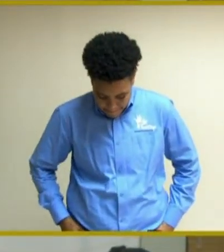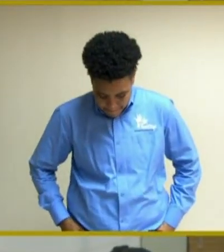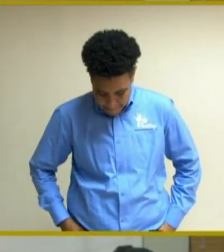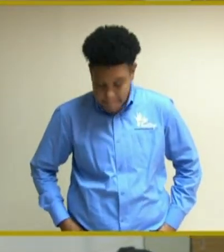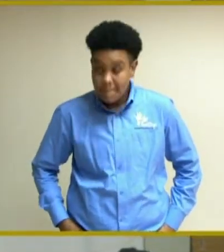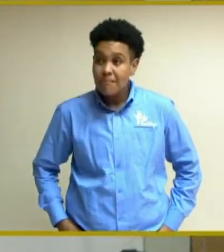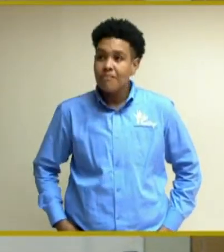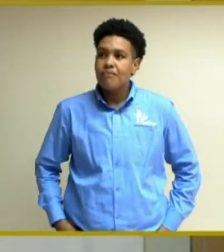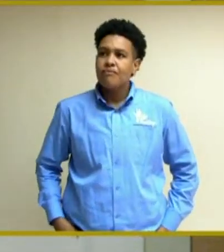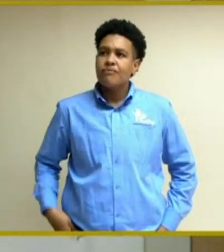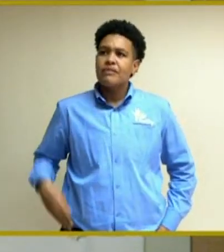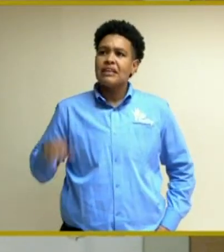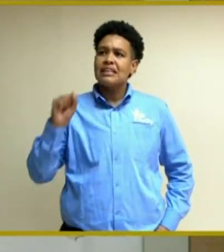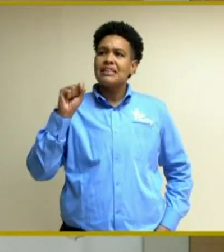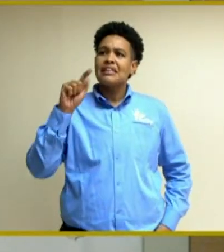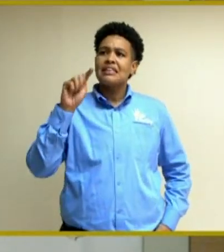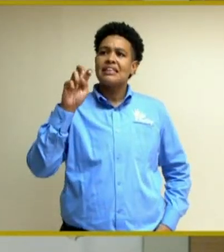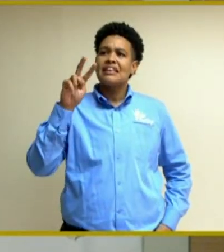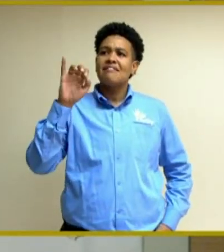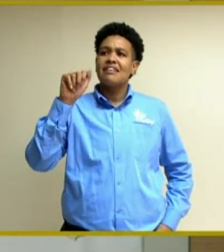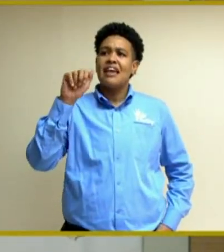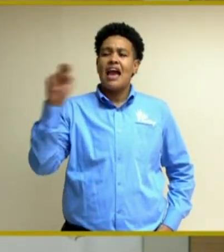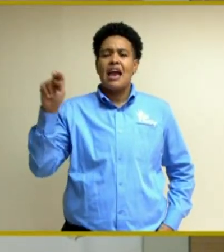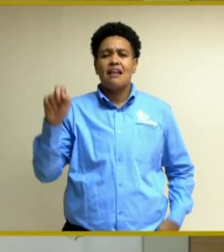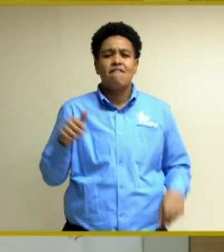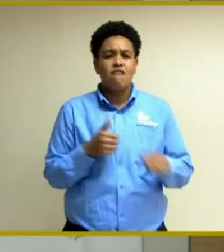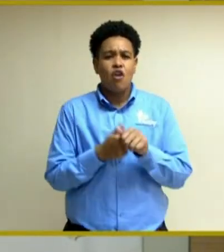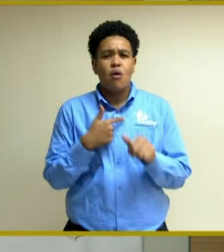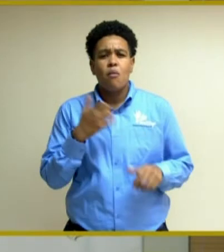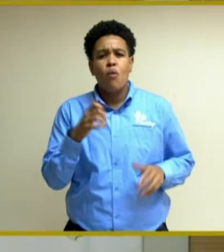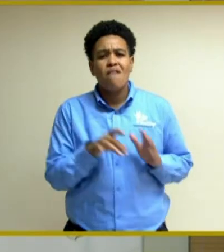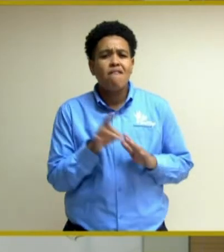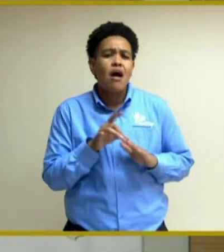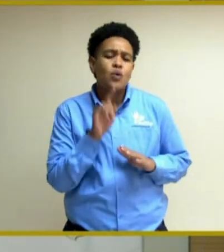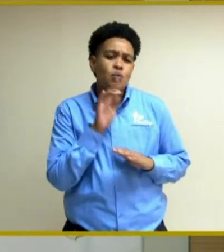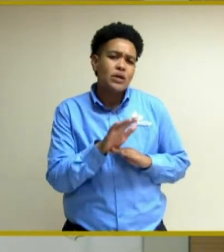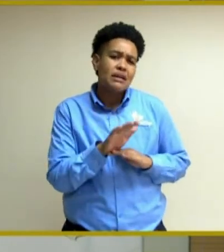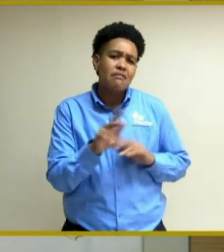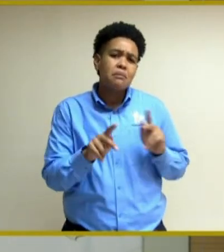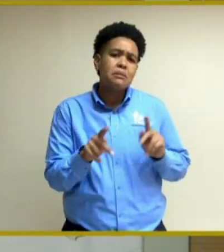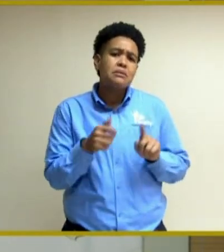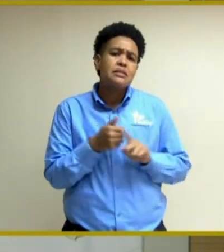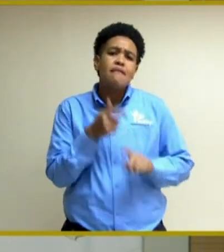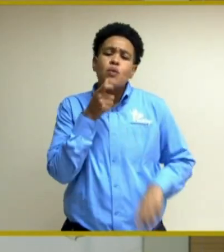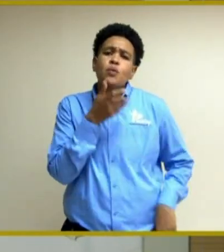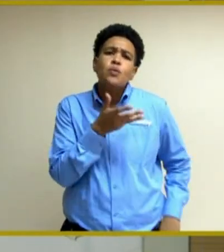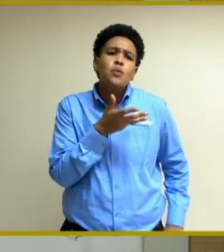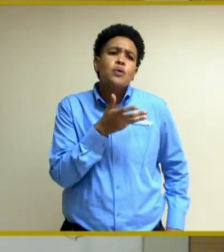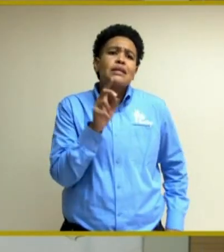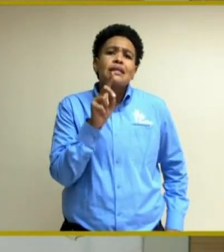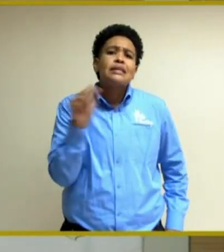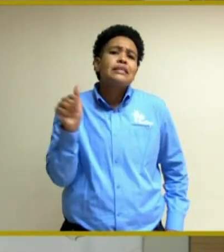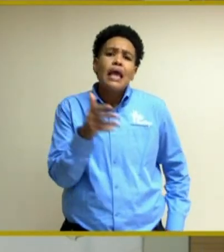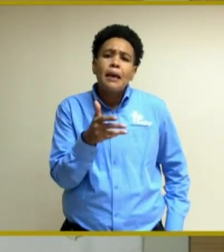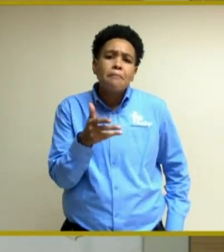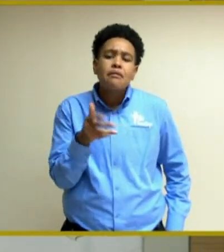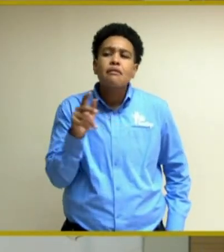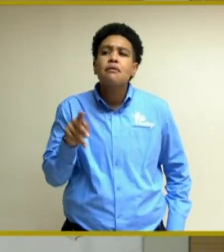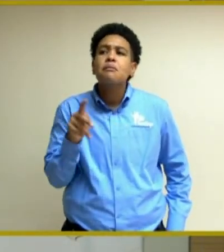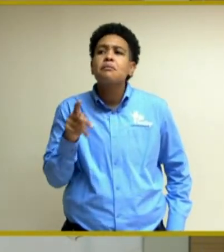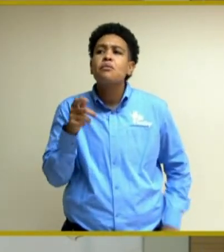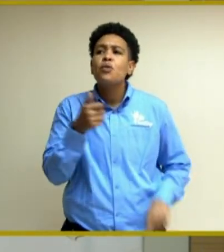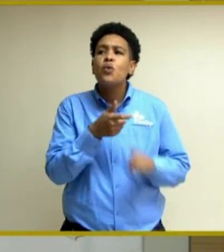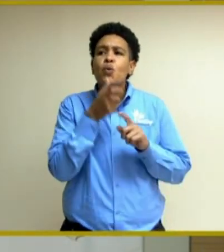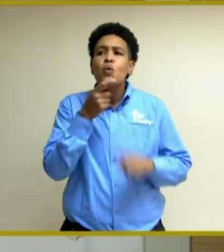Hi, good evening again. I just wanted to find out, persons who are disabled, persons who are